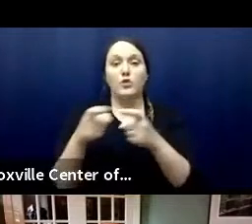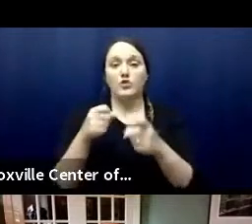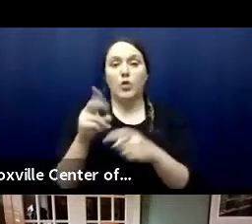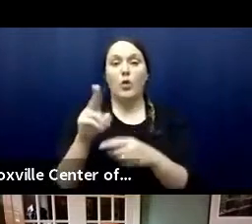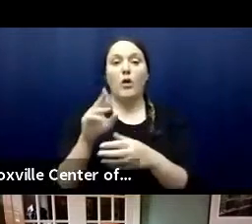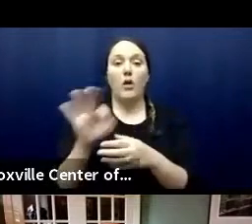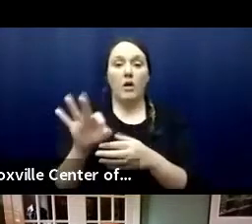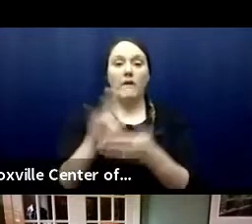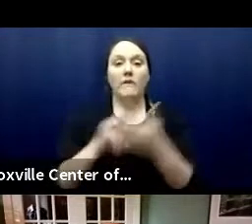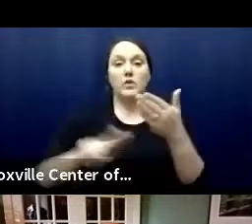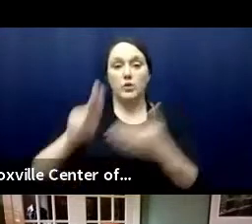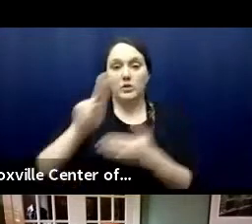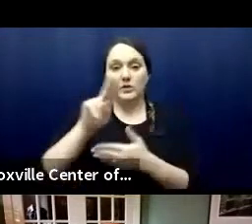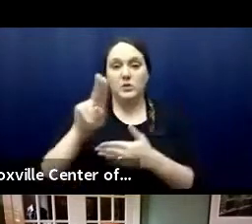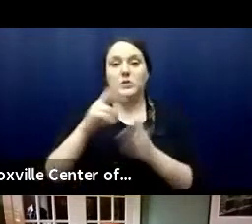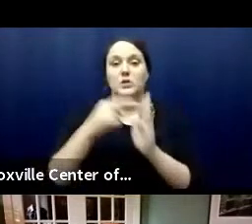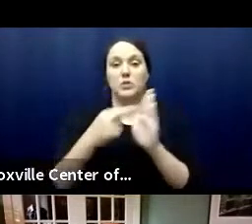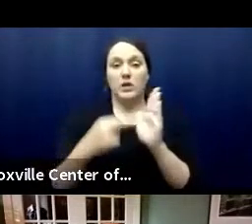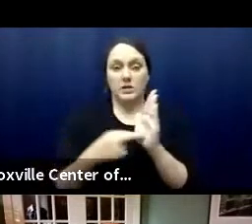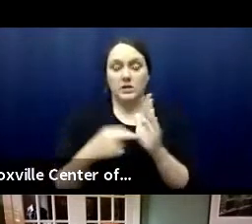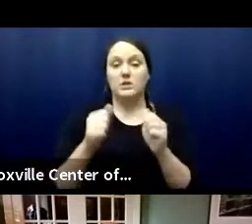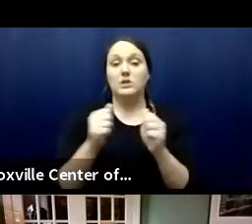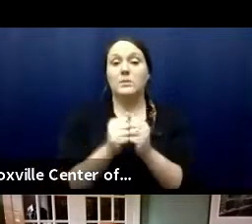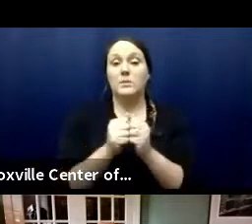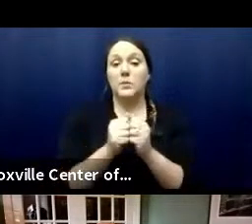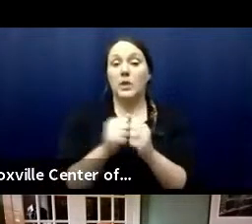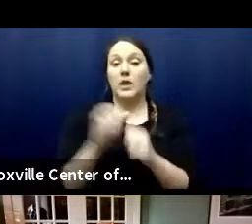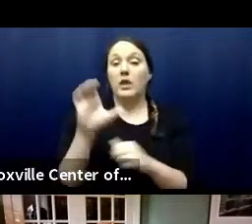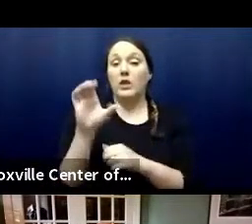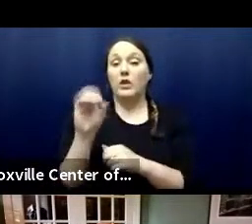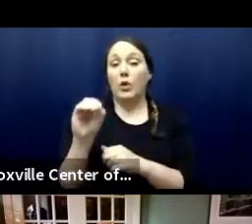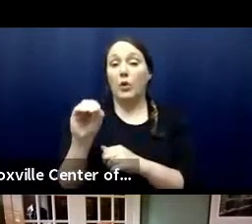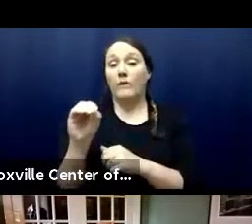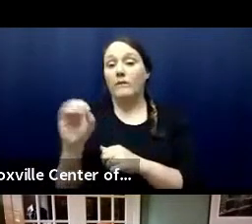university regulations. But with the code of conduct, it